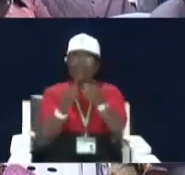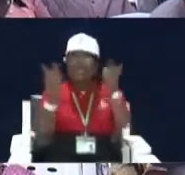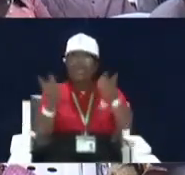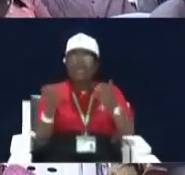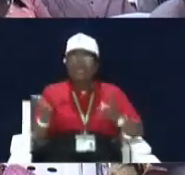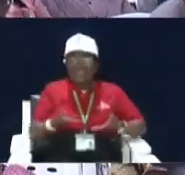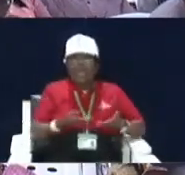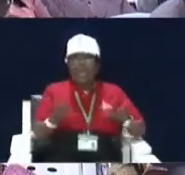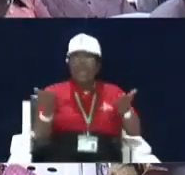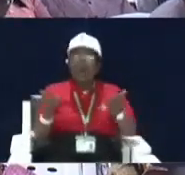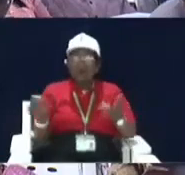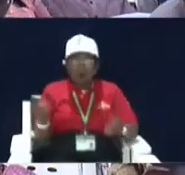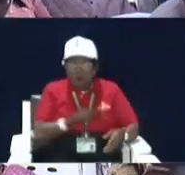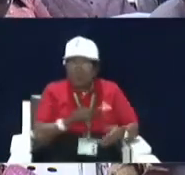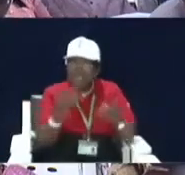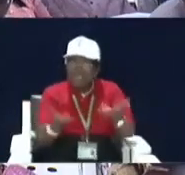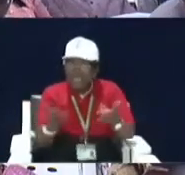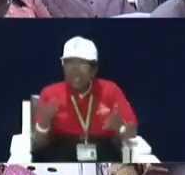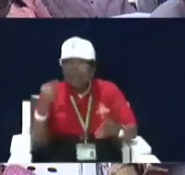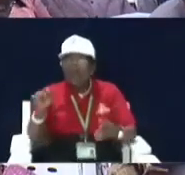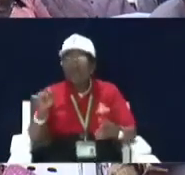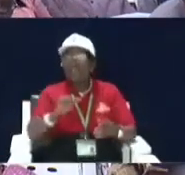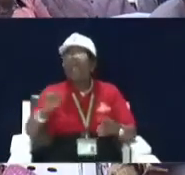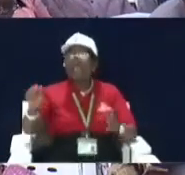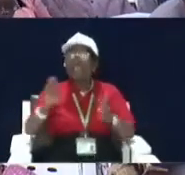congress, he brought